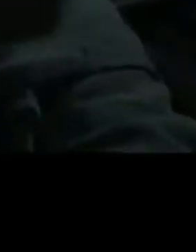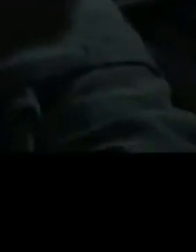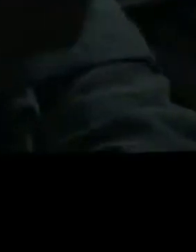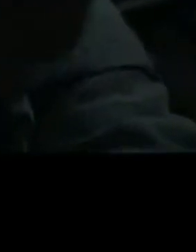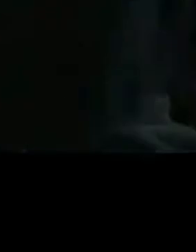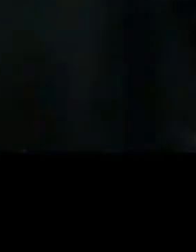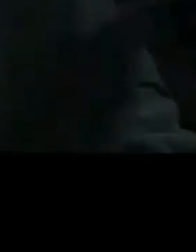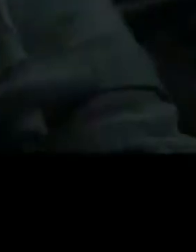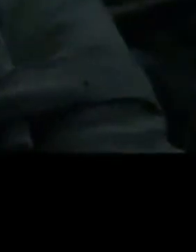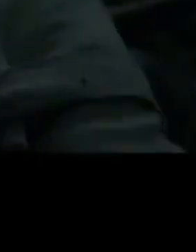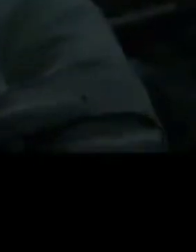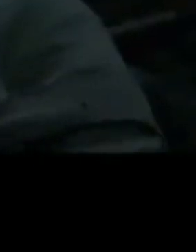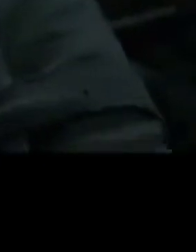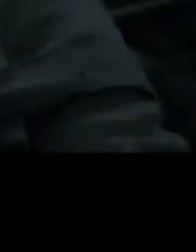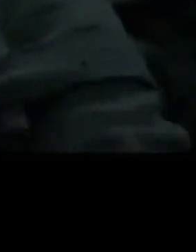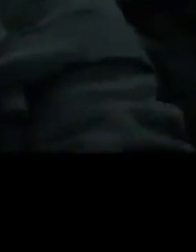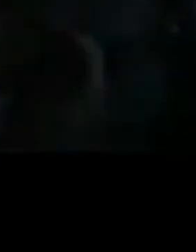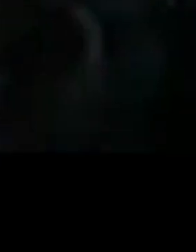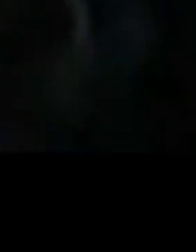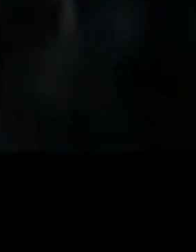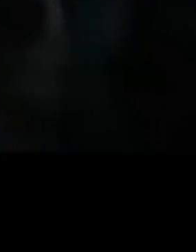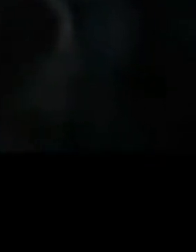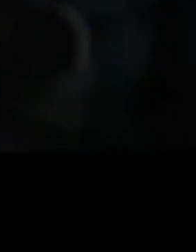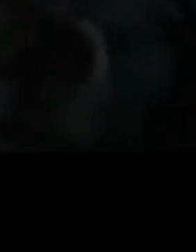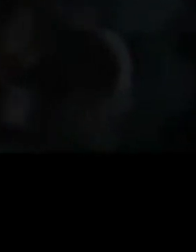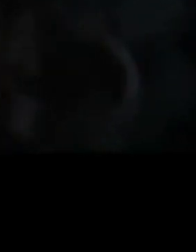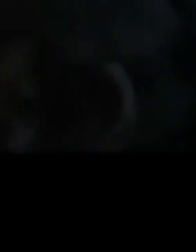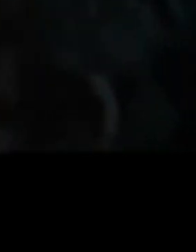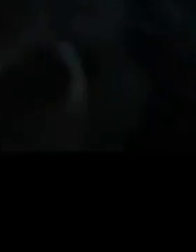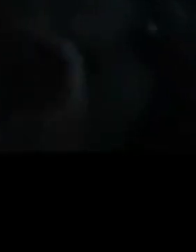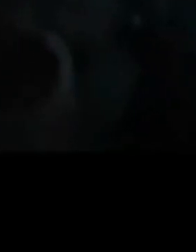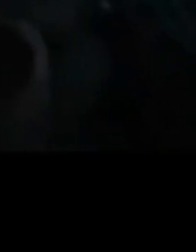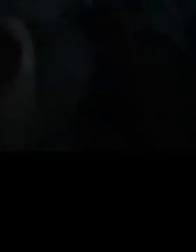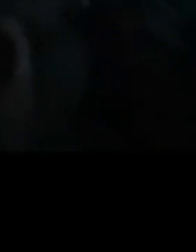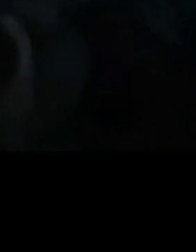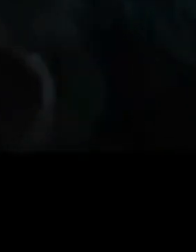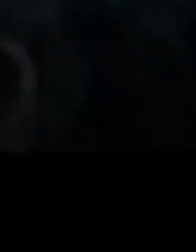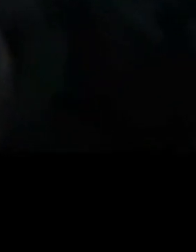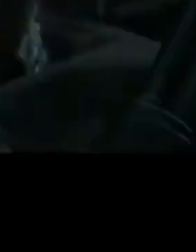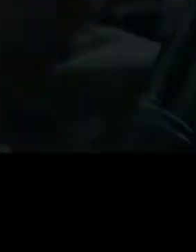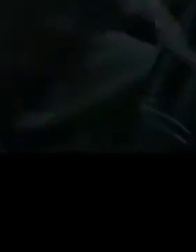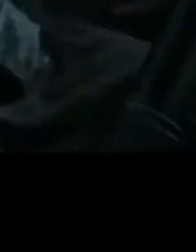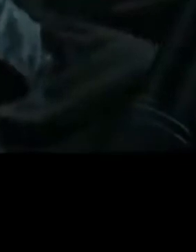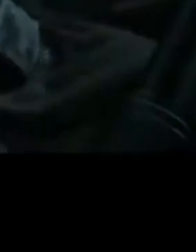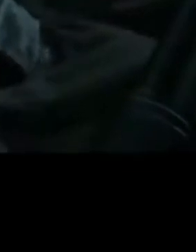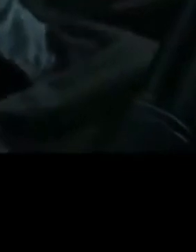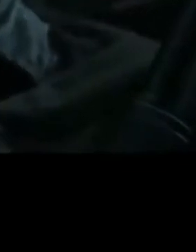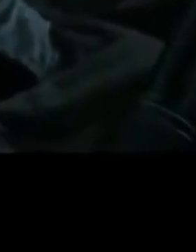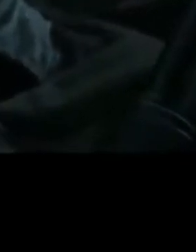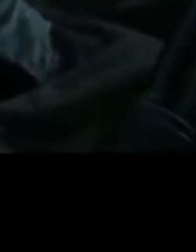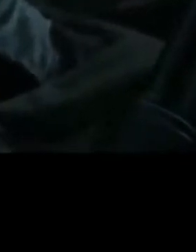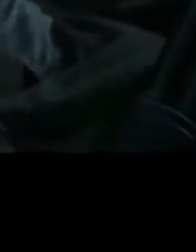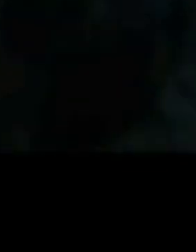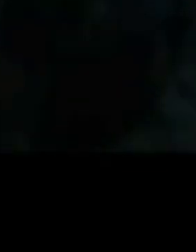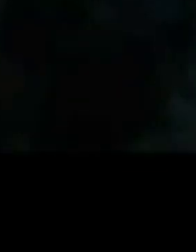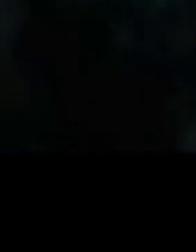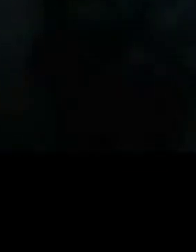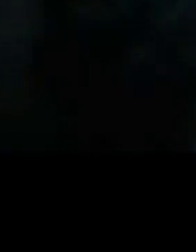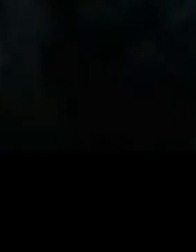Hold still now. Ooh. I got you. Hold tight. There you go.